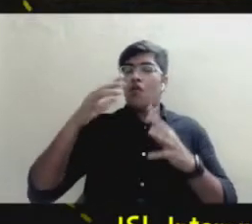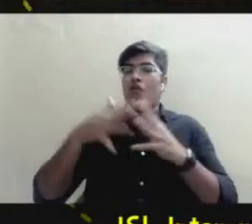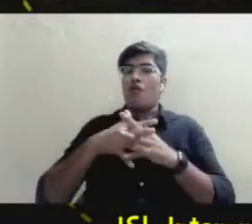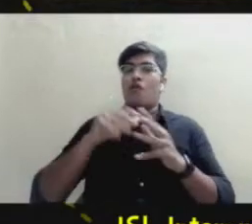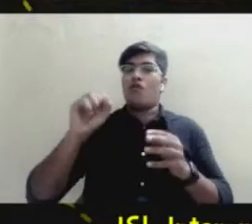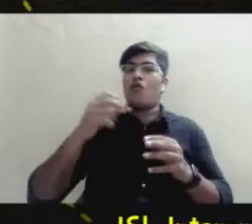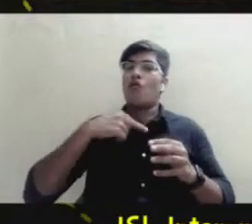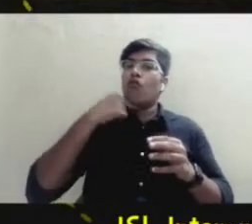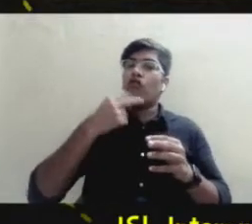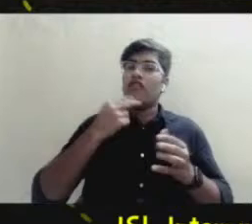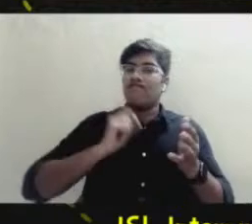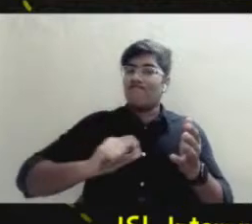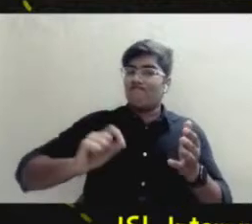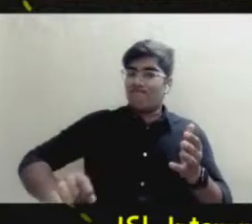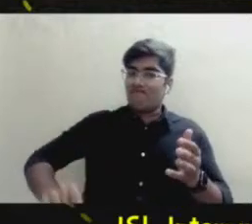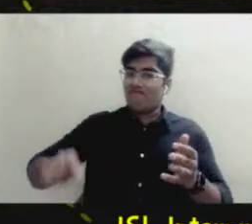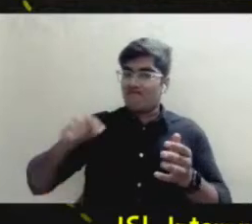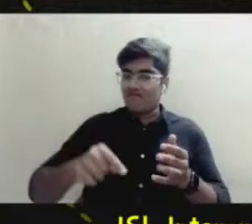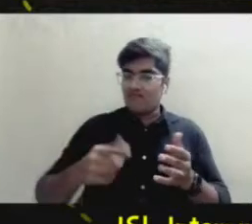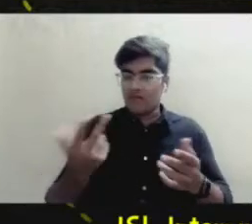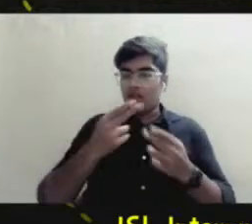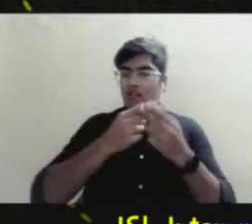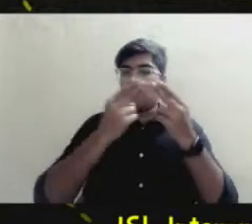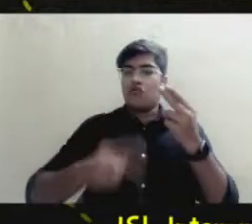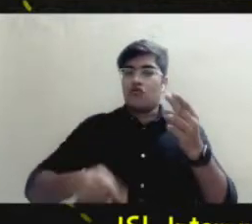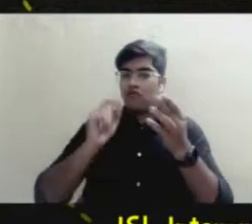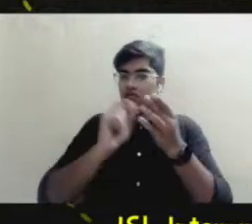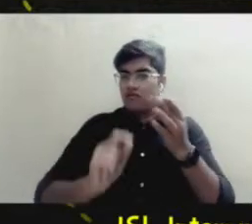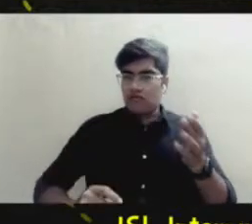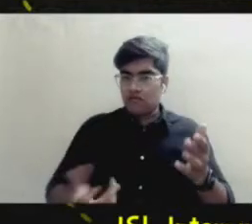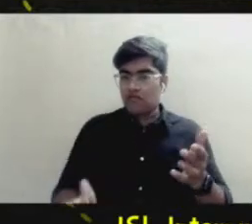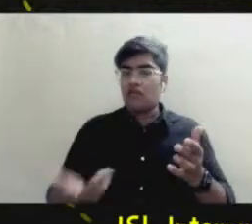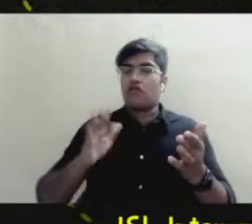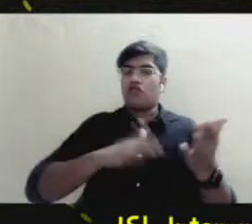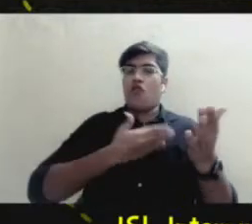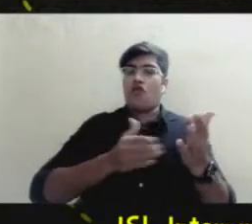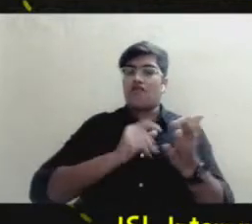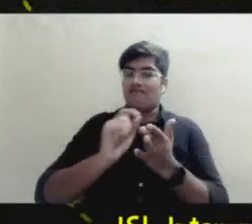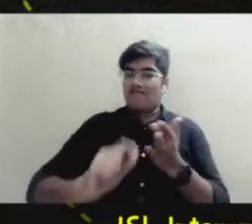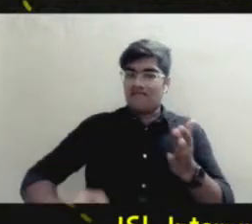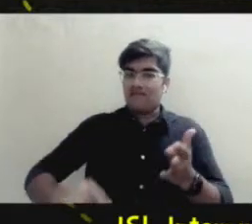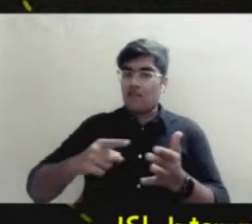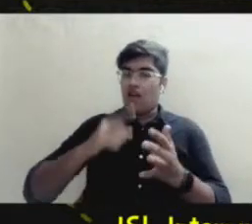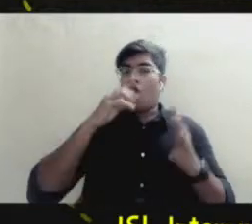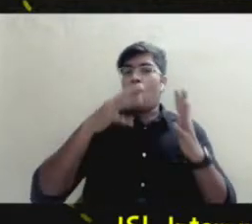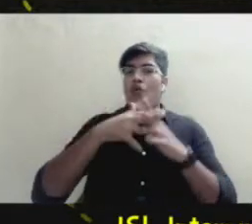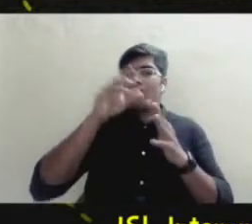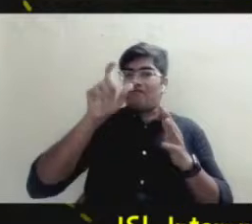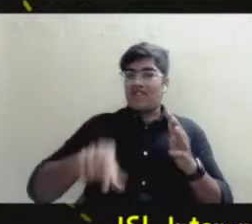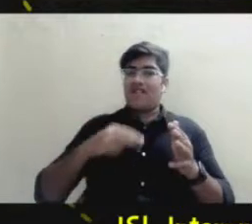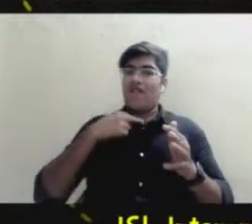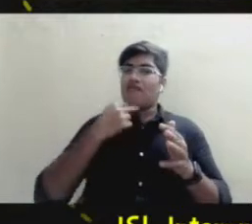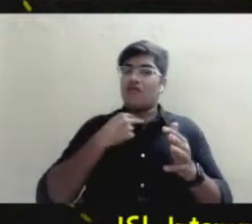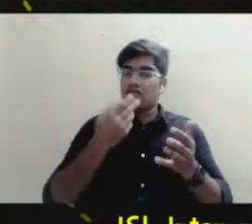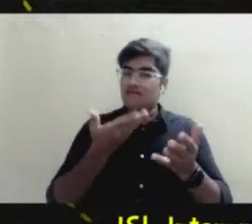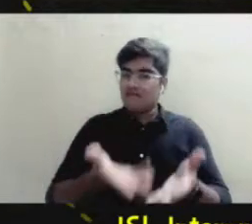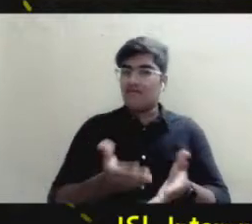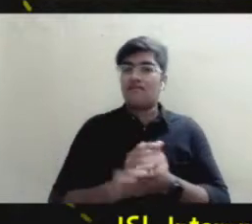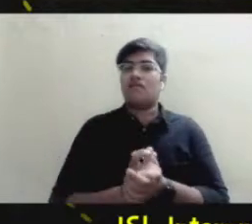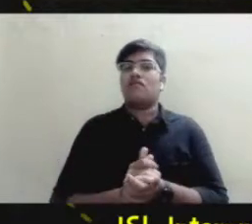while writing poetry or while creating compositions continues to this date. Even